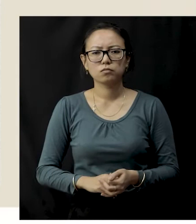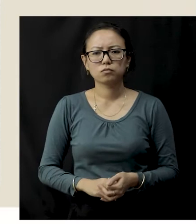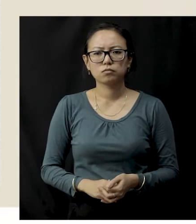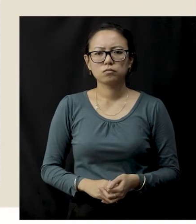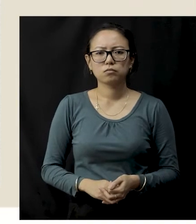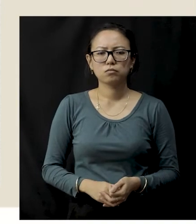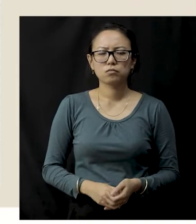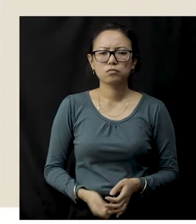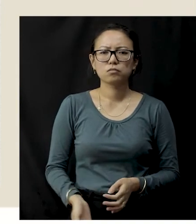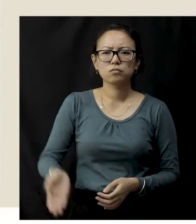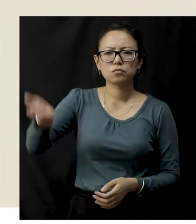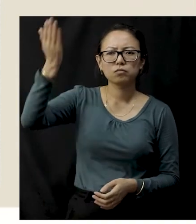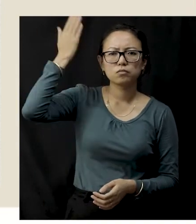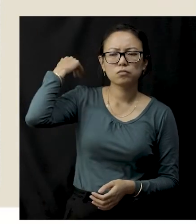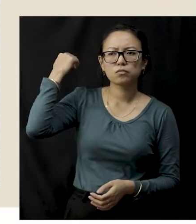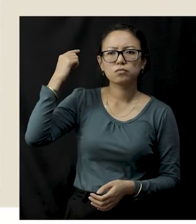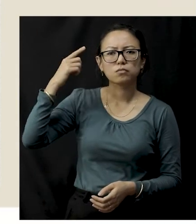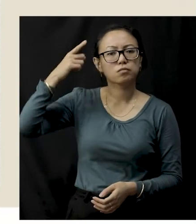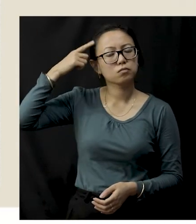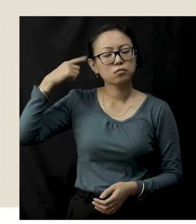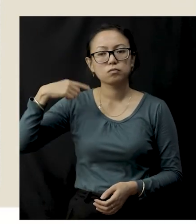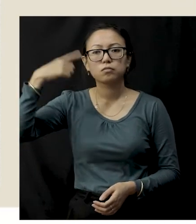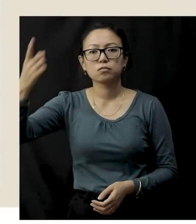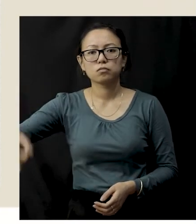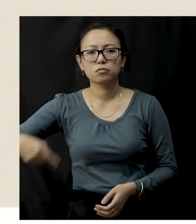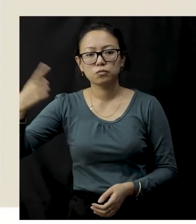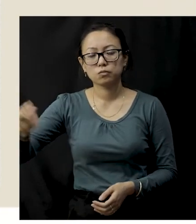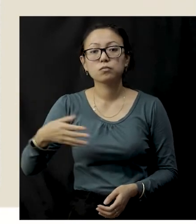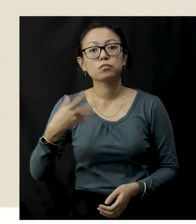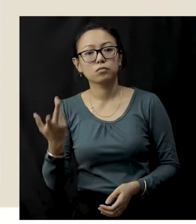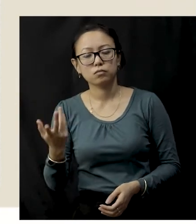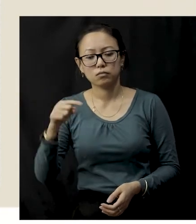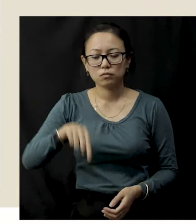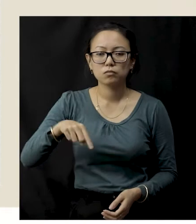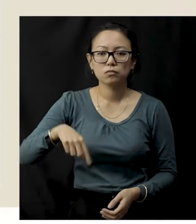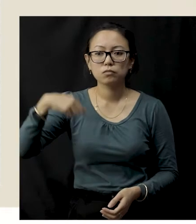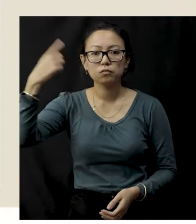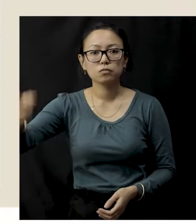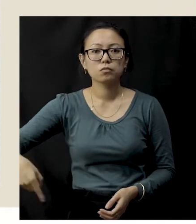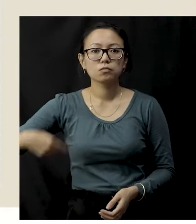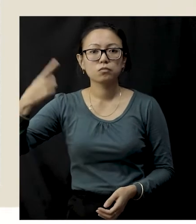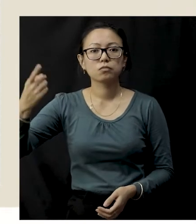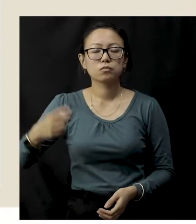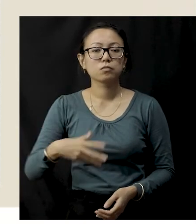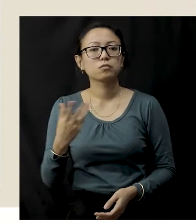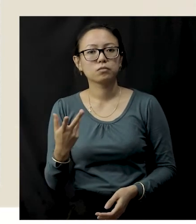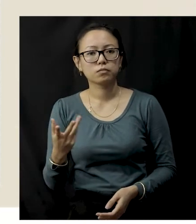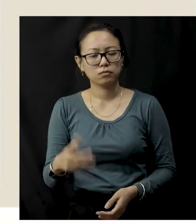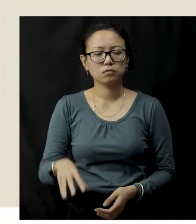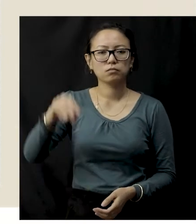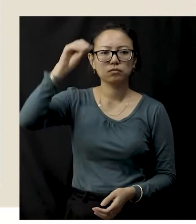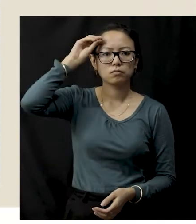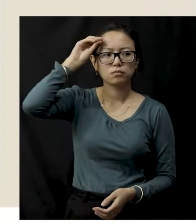from earlier times, that is during the early man's time, we say early man, right? And now these wheels